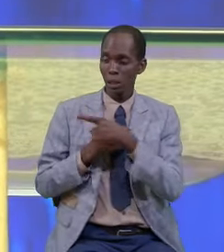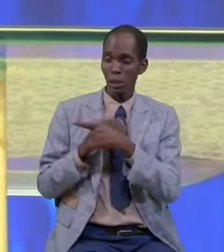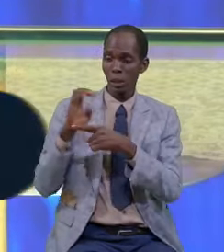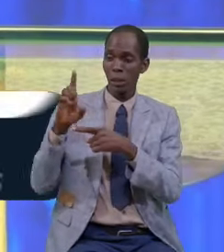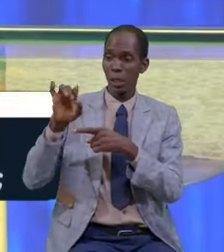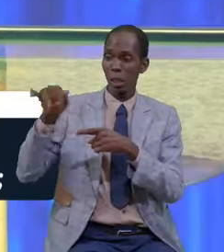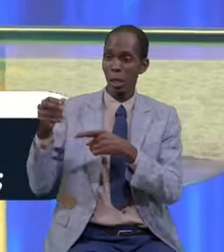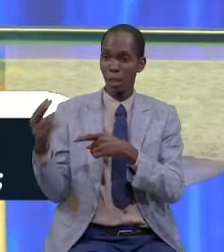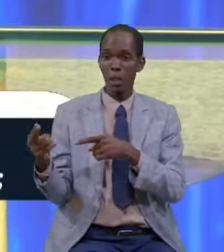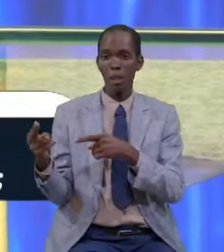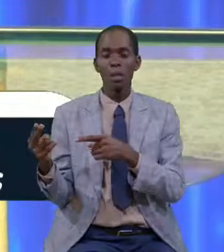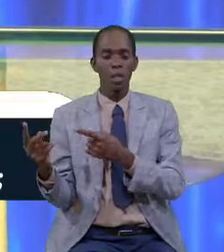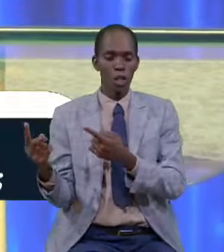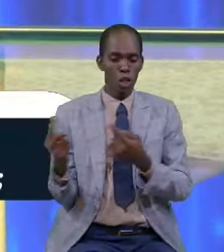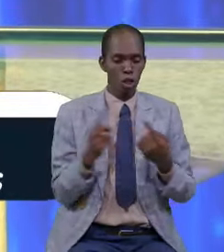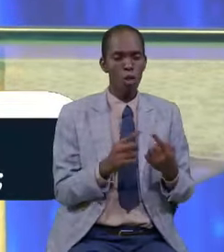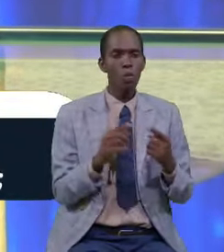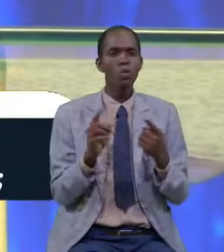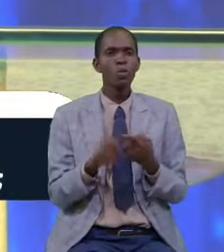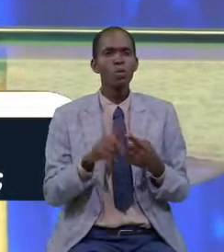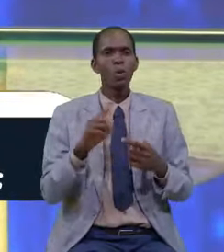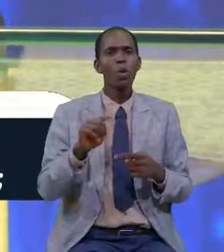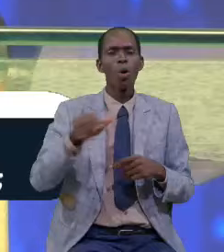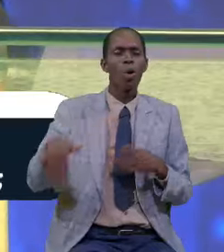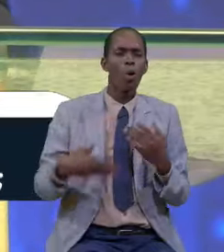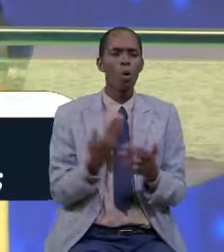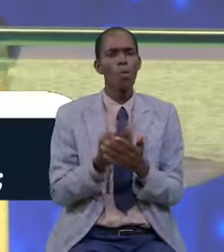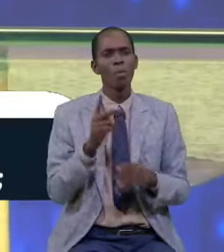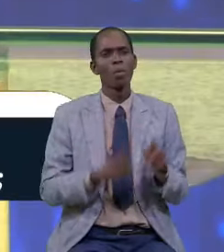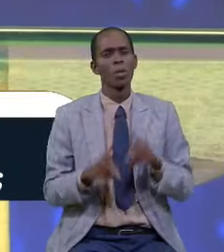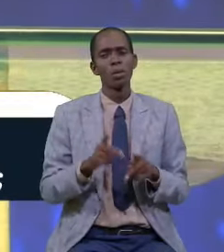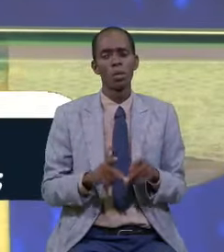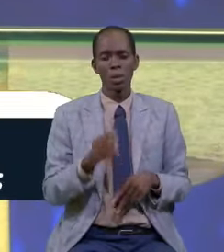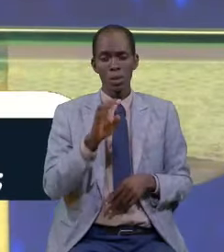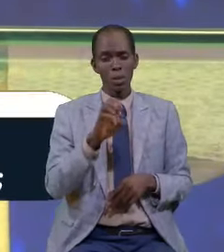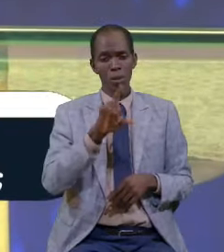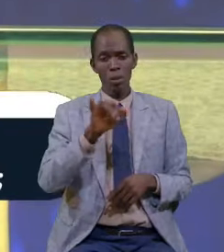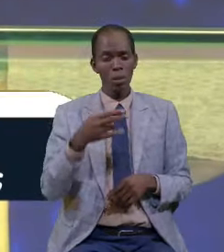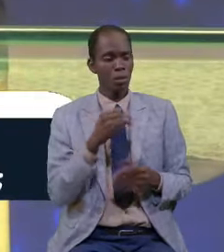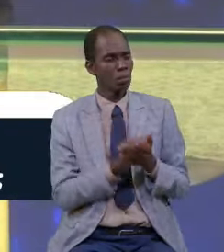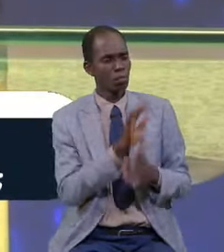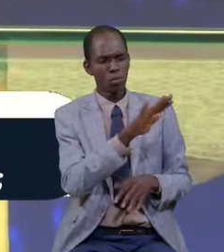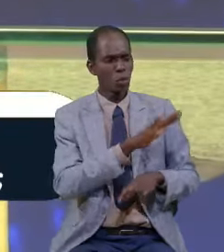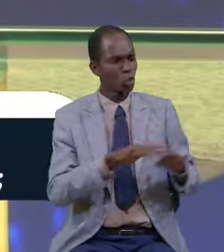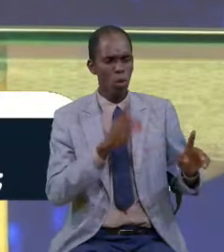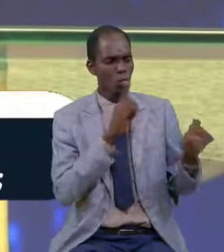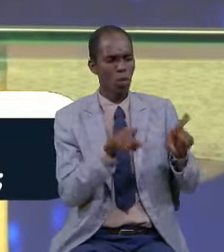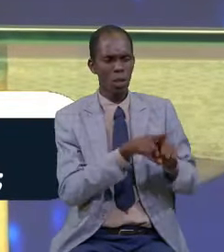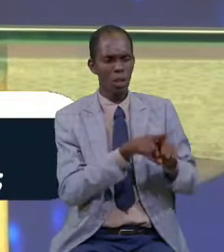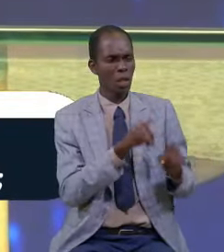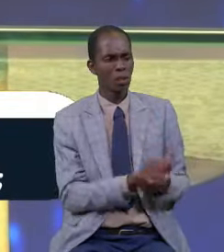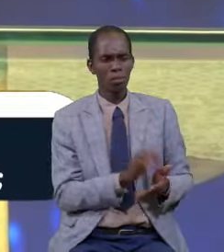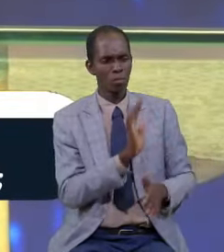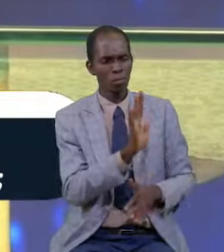came unto all the people. You know what had happened? Elijah said, don't say that. You are the one troubling Israel, but go and gather. He gave